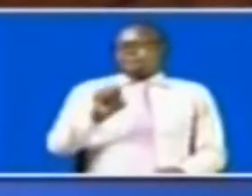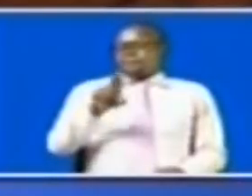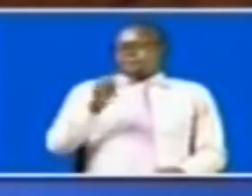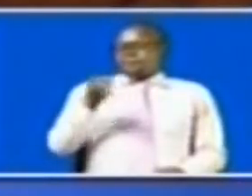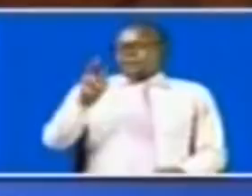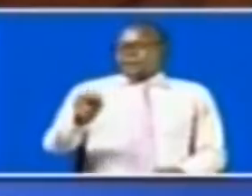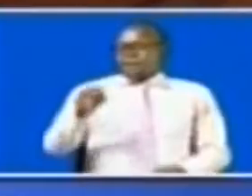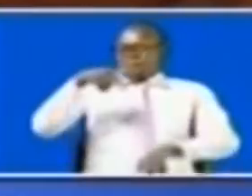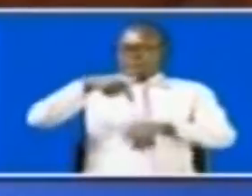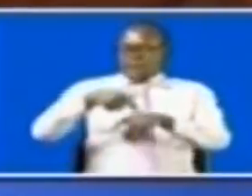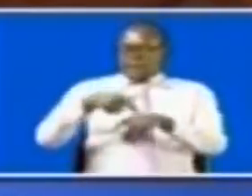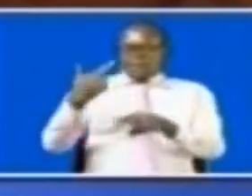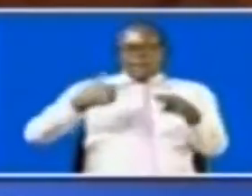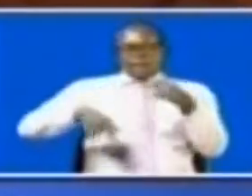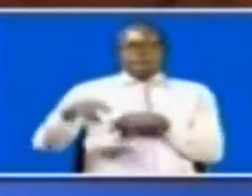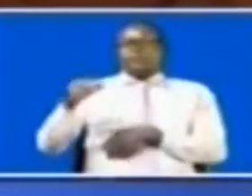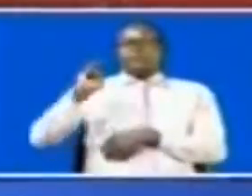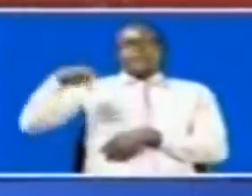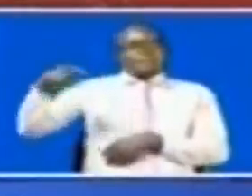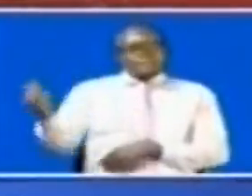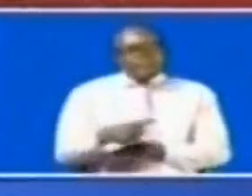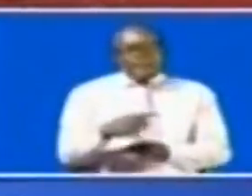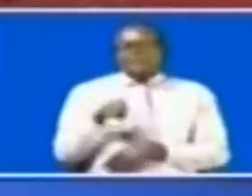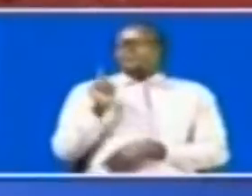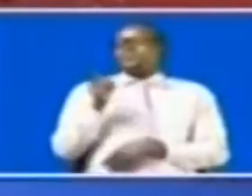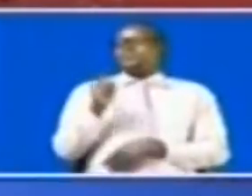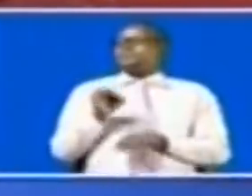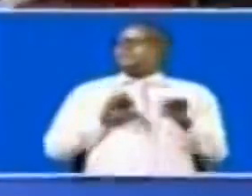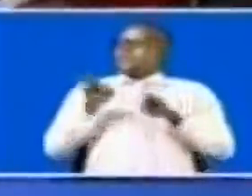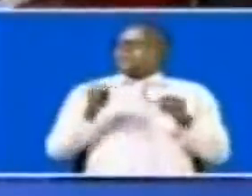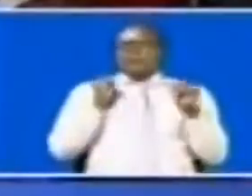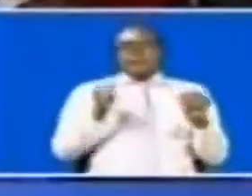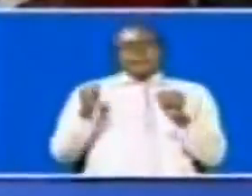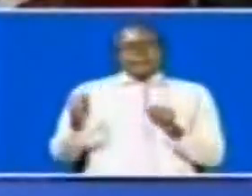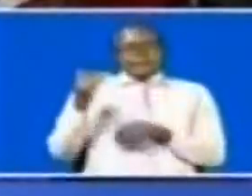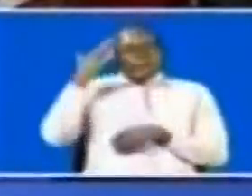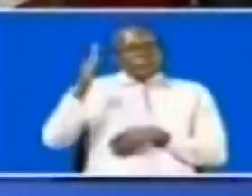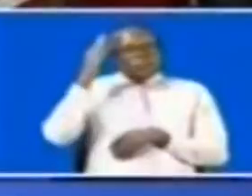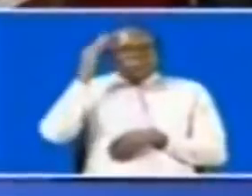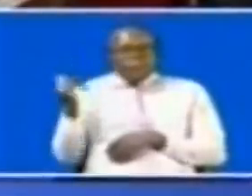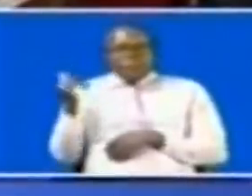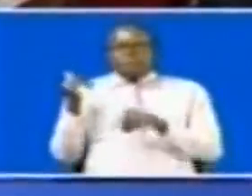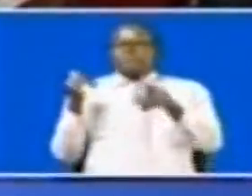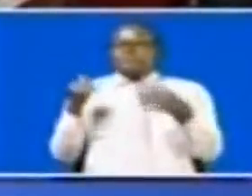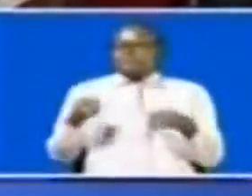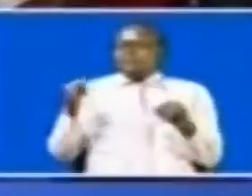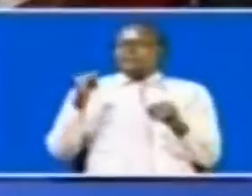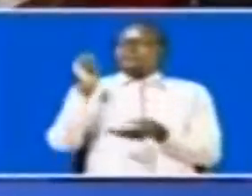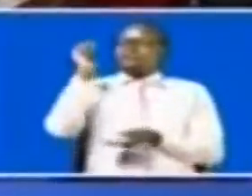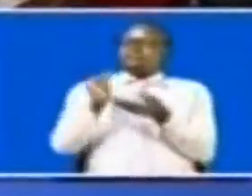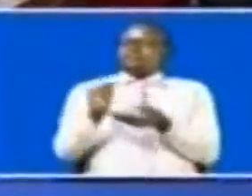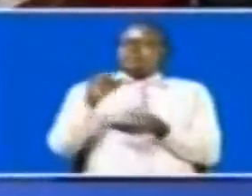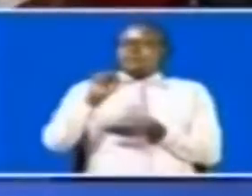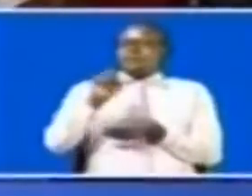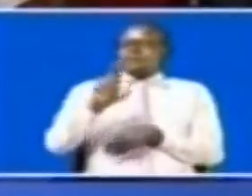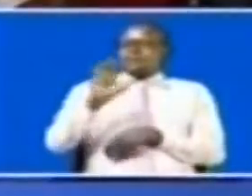the SRC when the commission reviewed MPs' salaries, had some explaining to do. I don't know why you're really trying to reduce